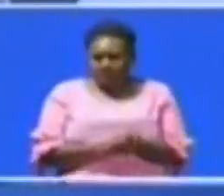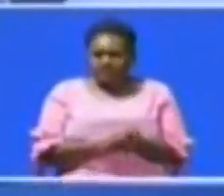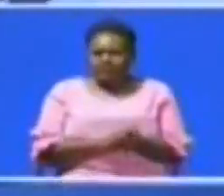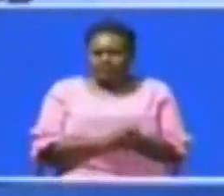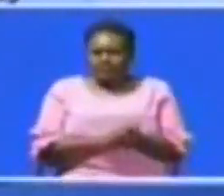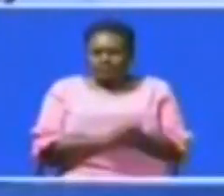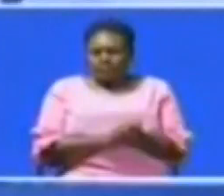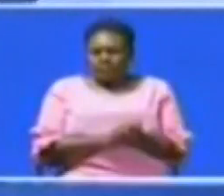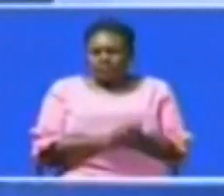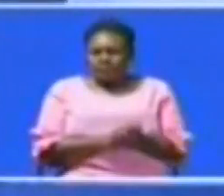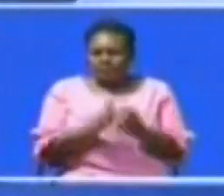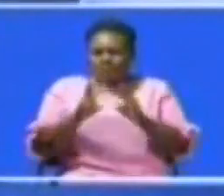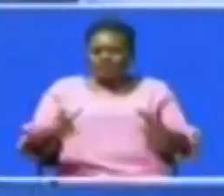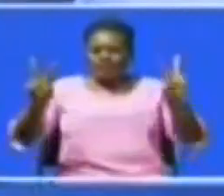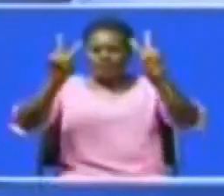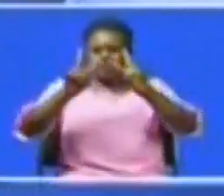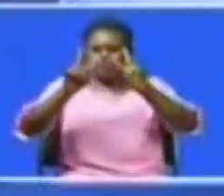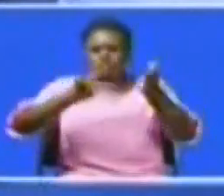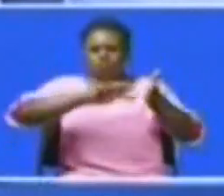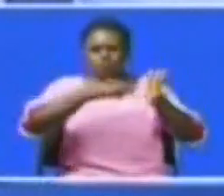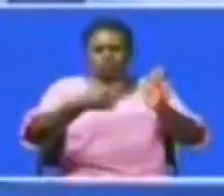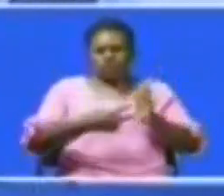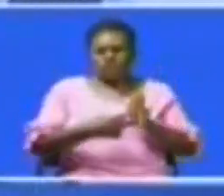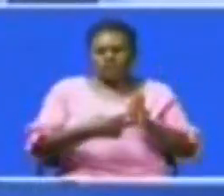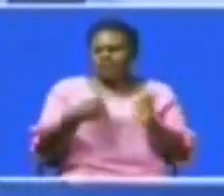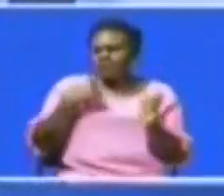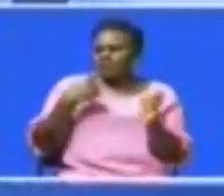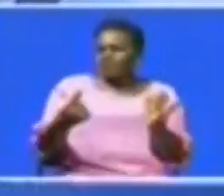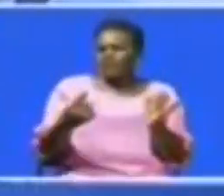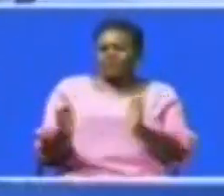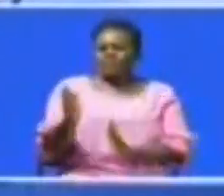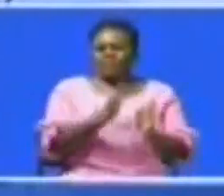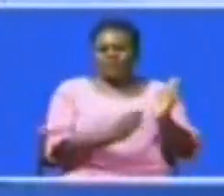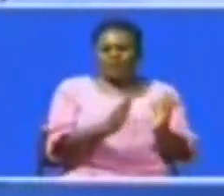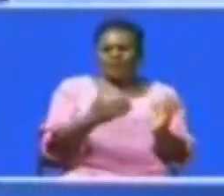he values this project and he will tell us what plans he has.